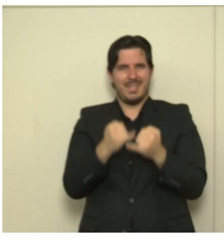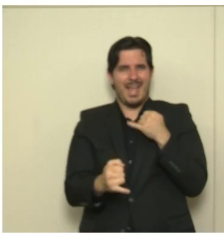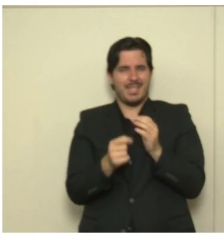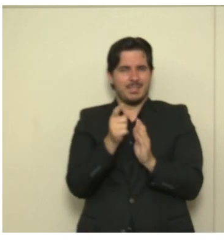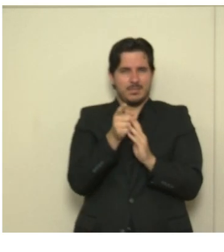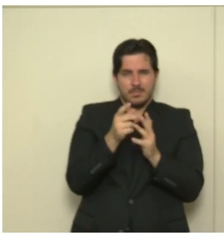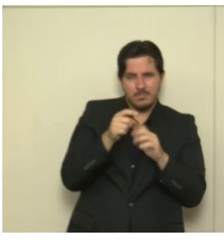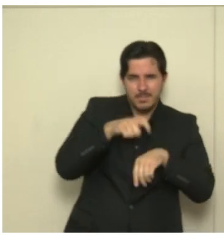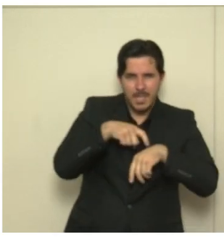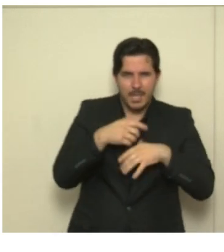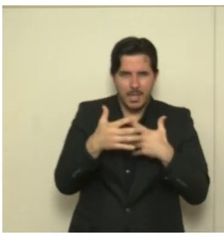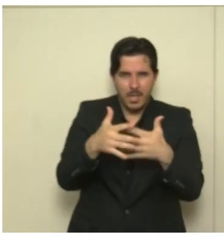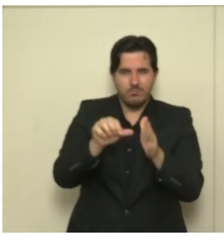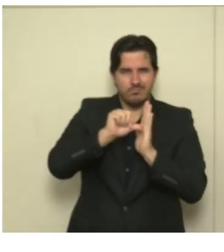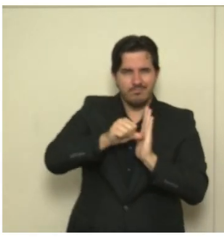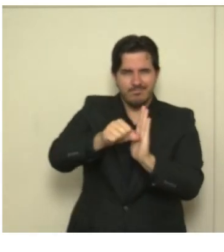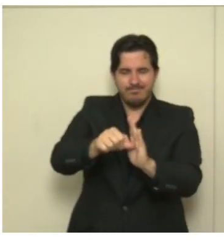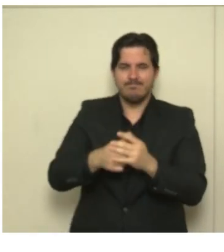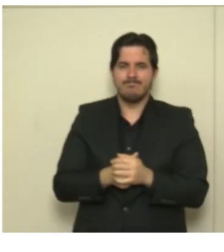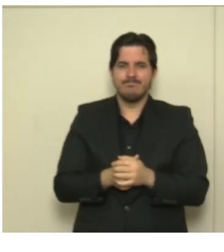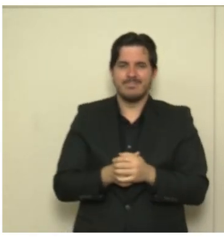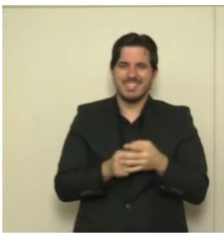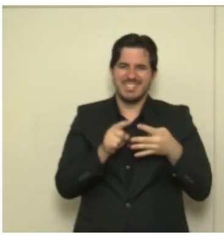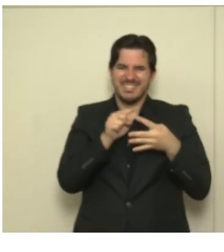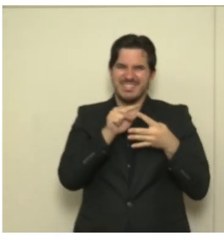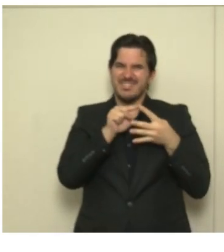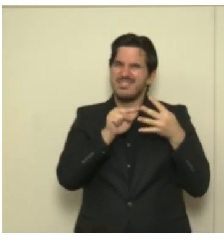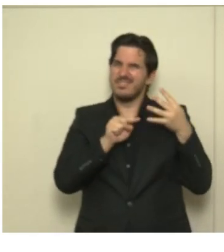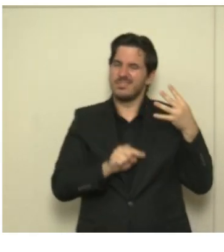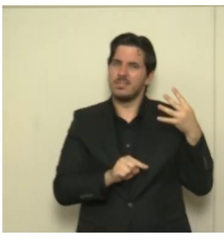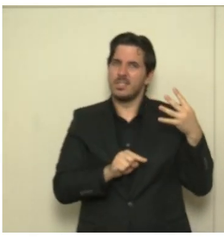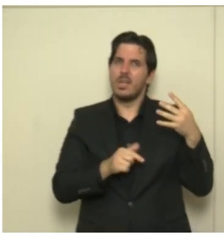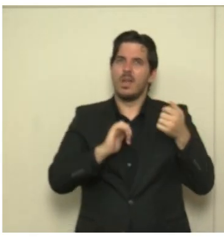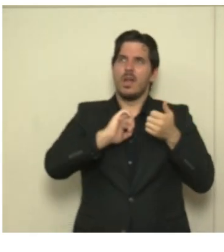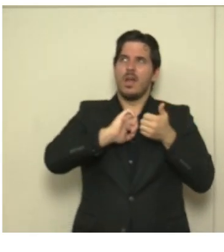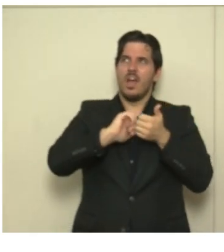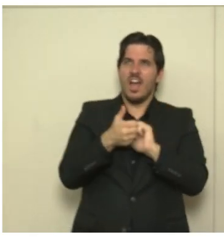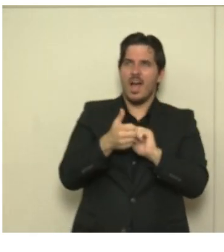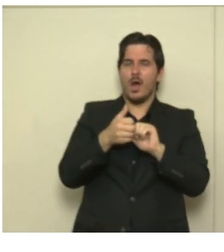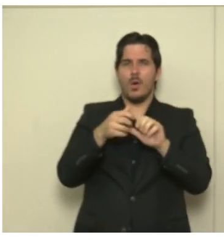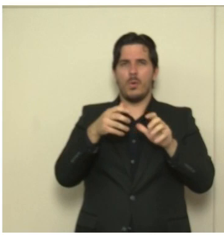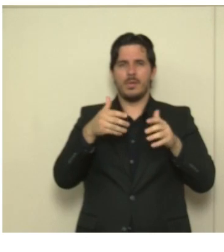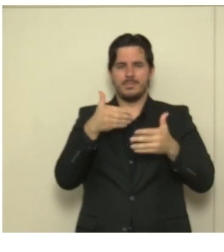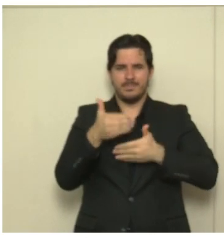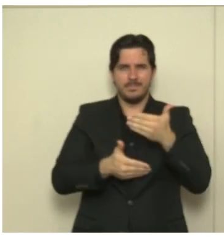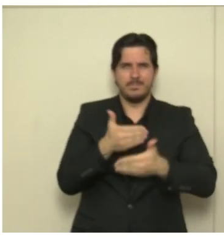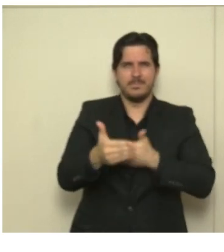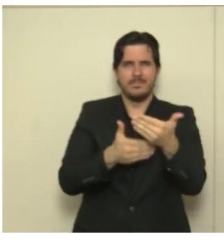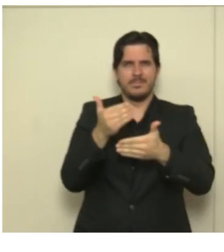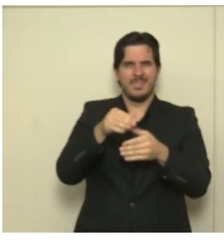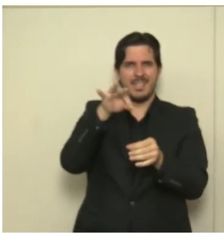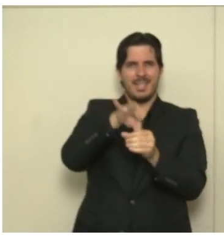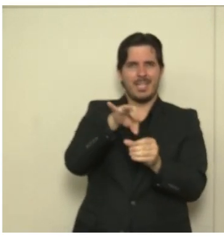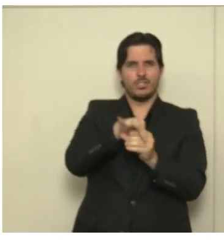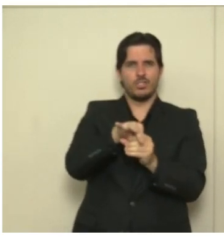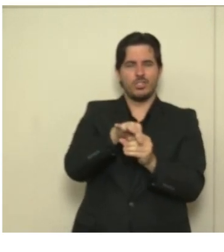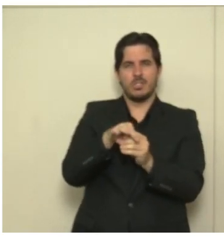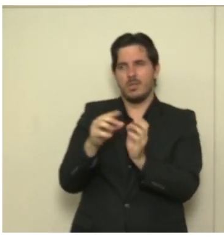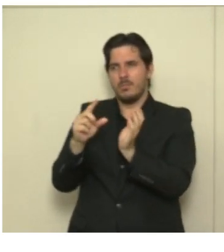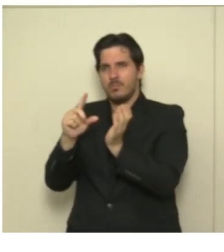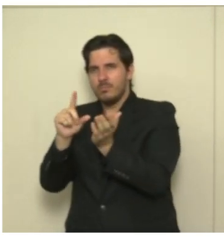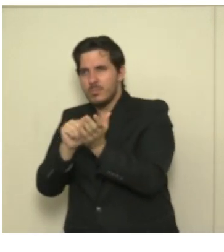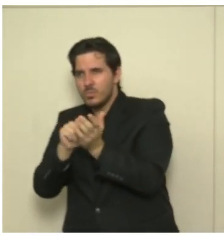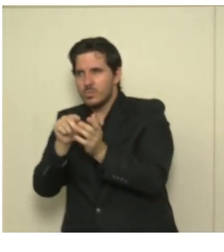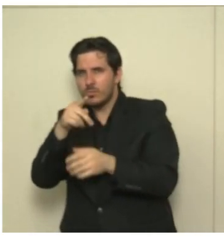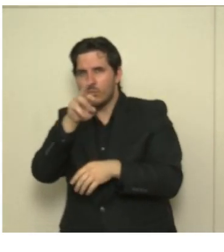emphasize really some important points about the conduct of the election and about what the press and public should expect